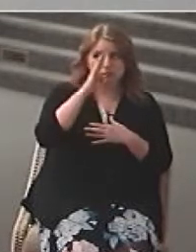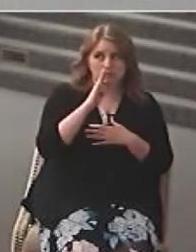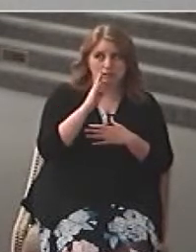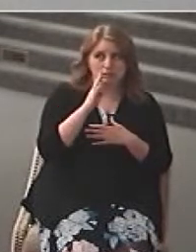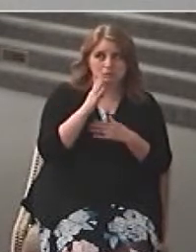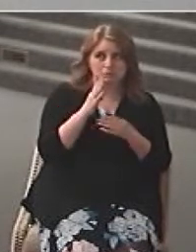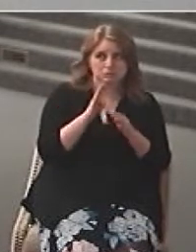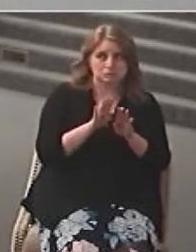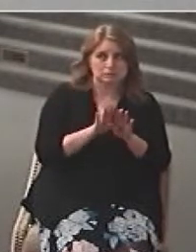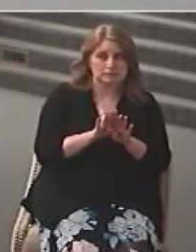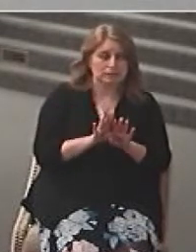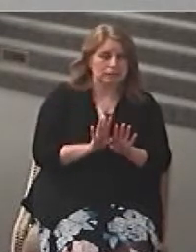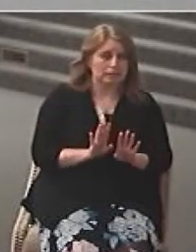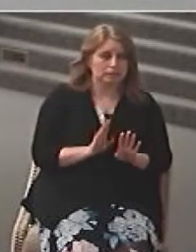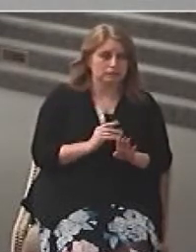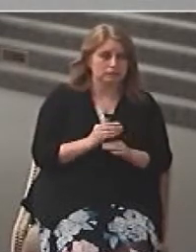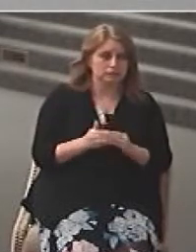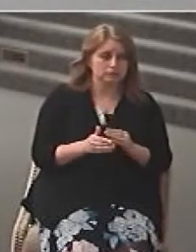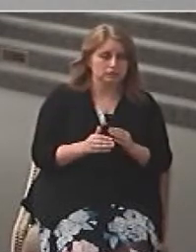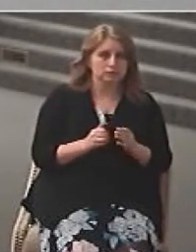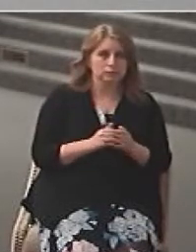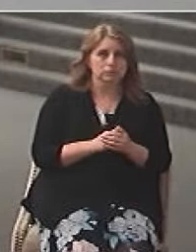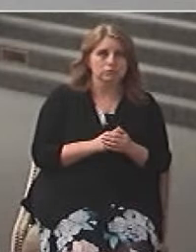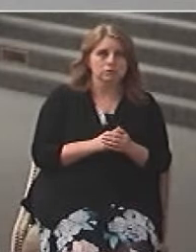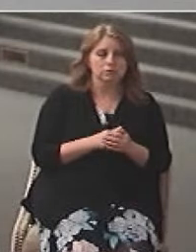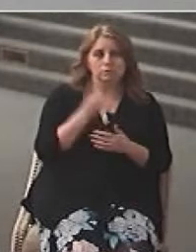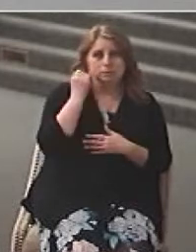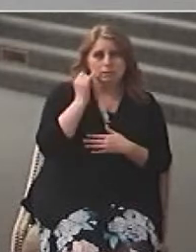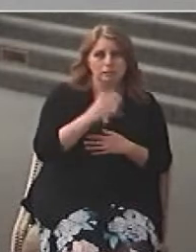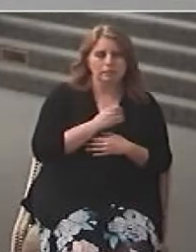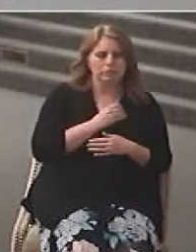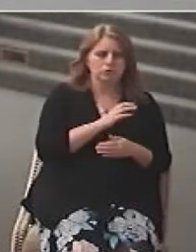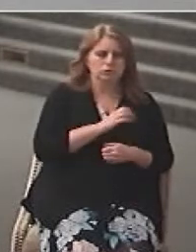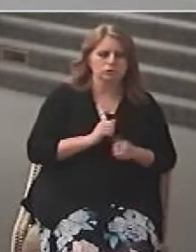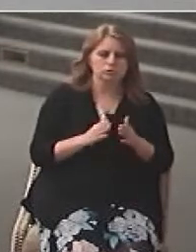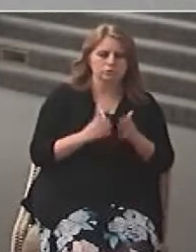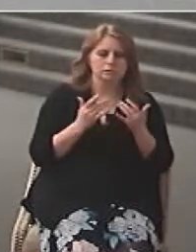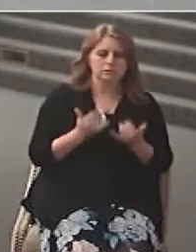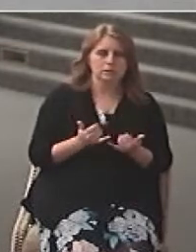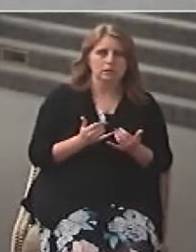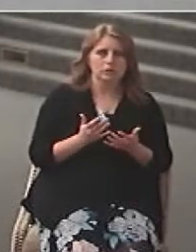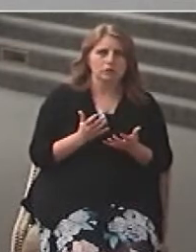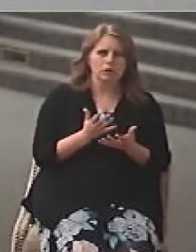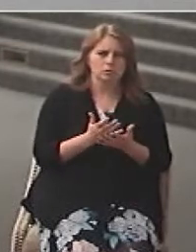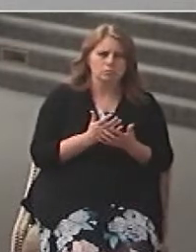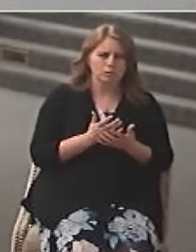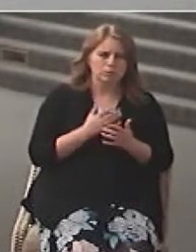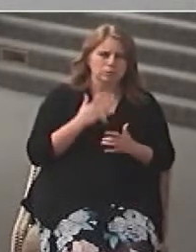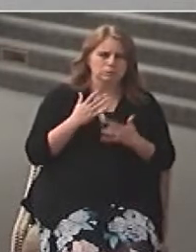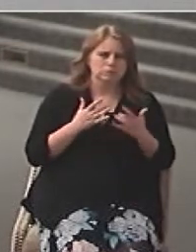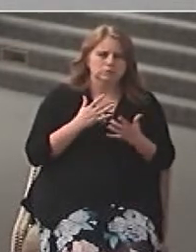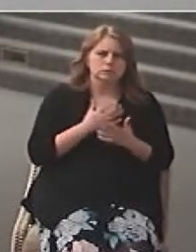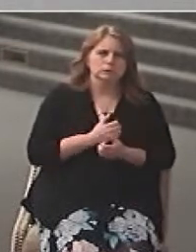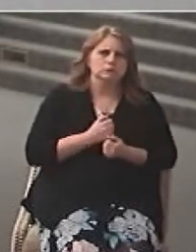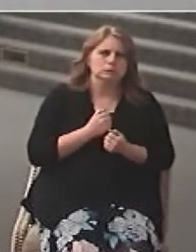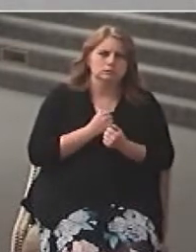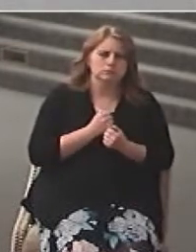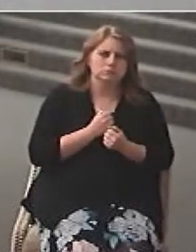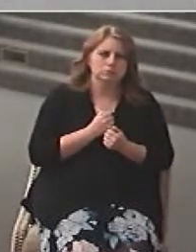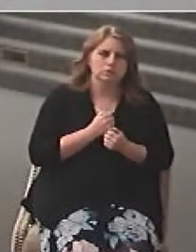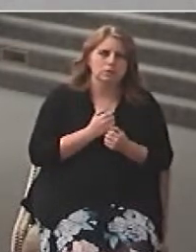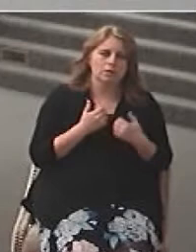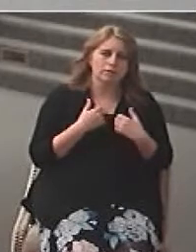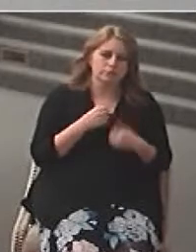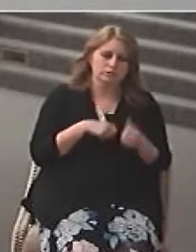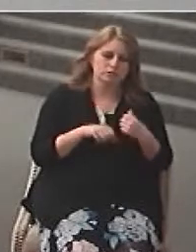If we could just get some Christians today that just had a burning desire and a passion and a want to have fellowship with the